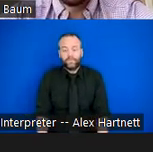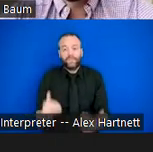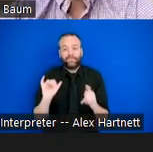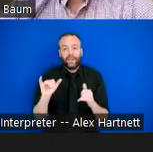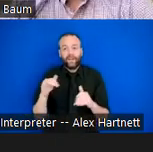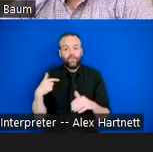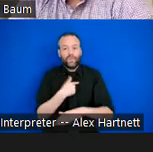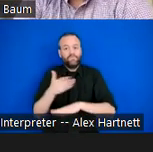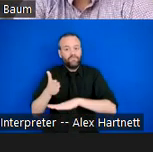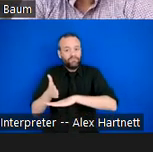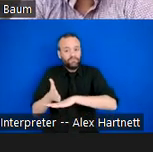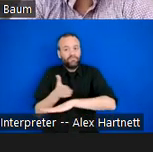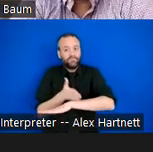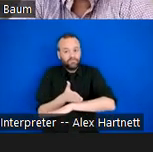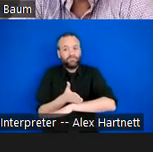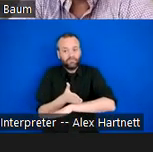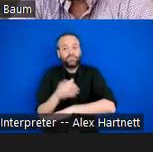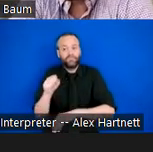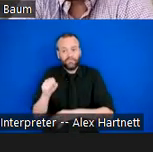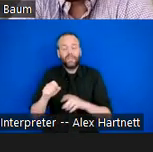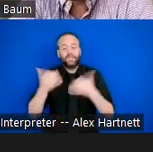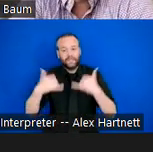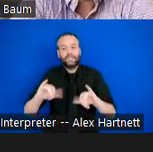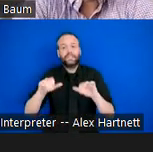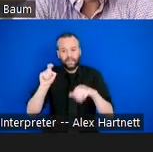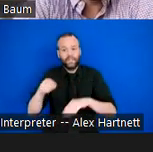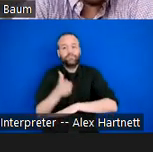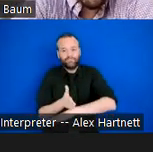start. And this is one protective factor.